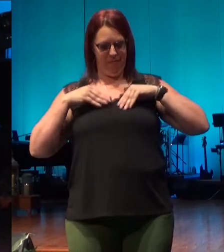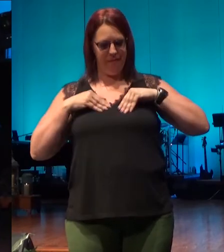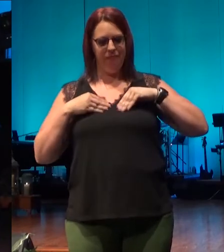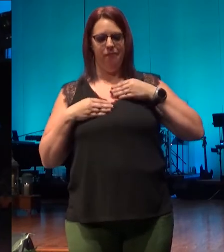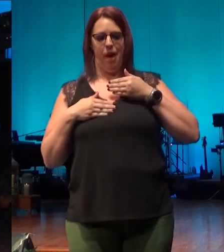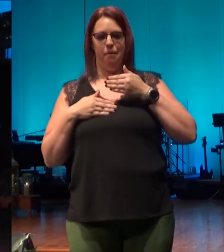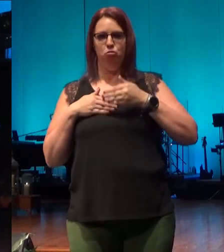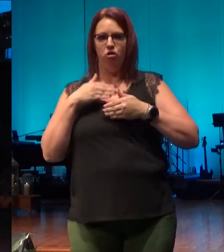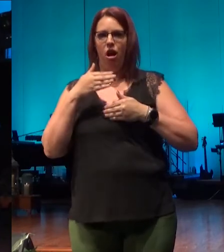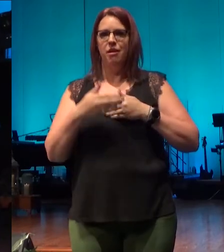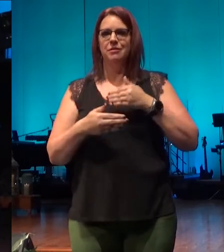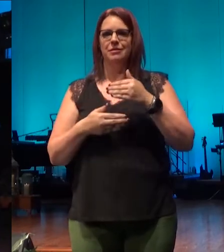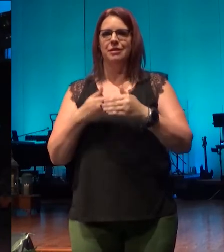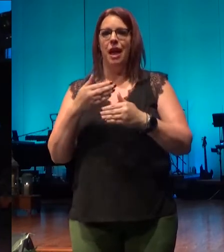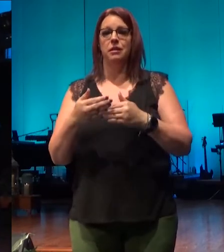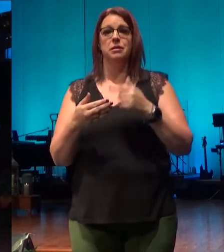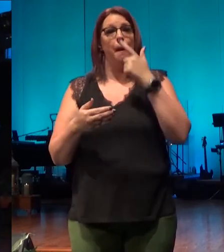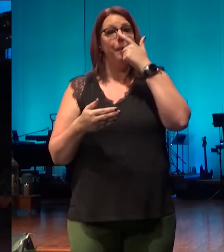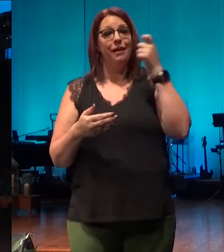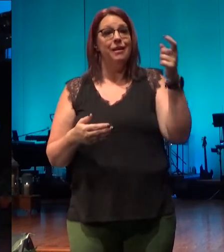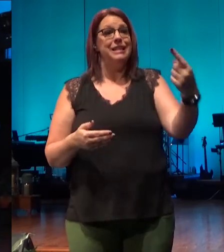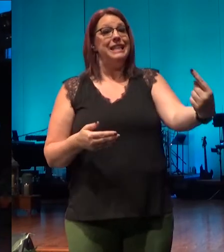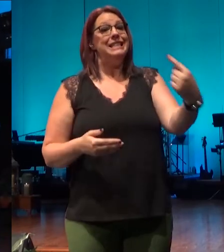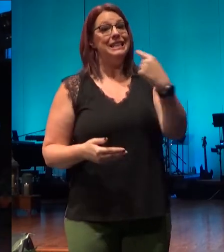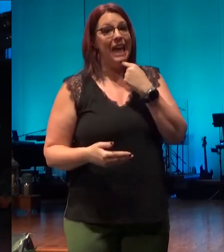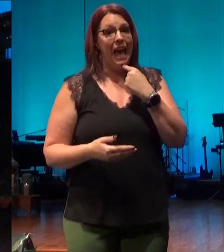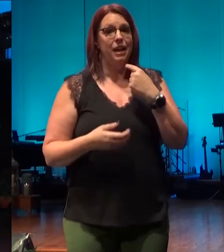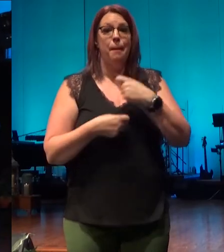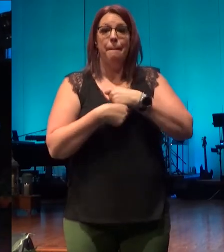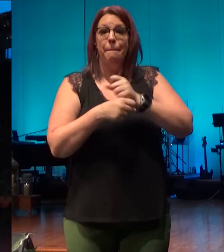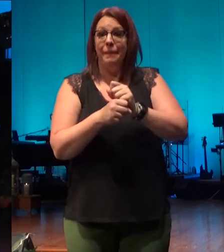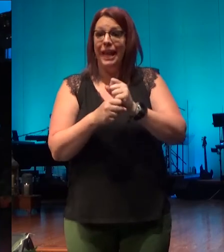it. Just because someone says it doesn't make it true.